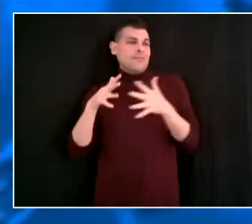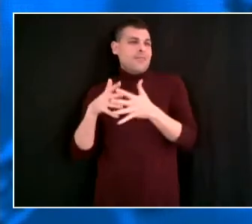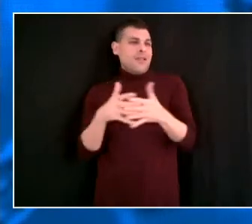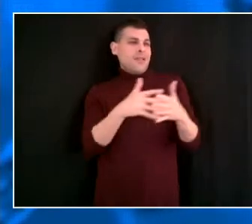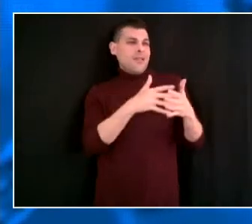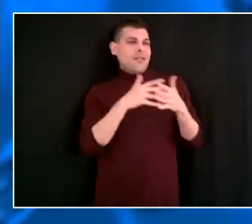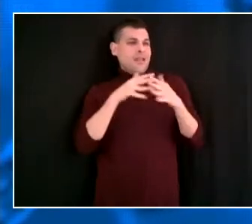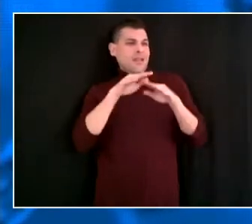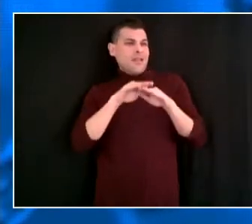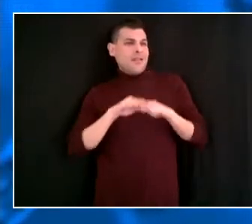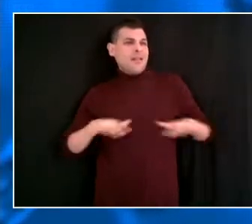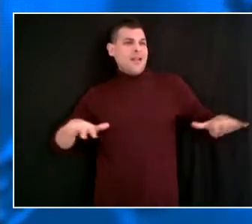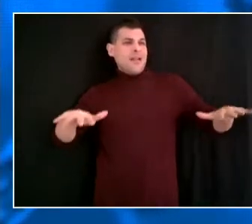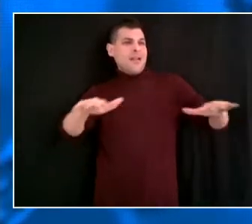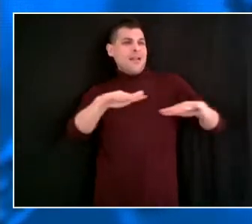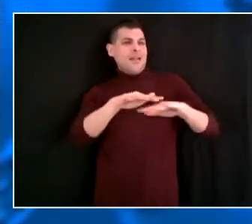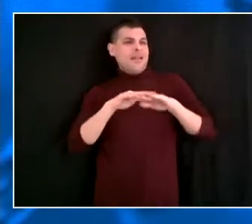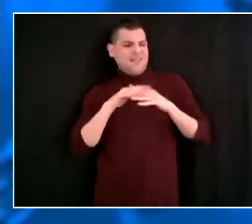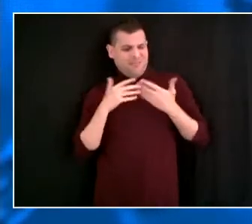land that